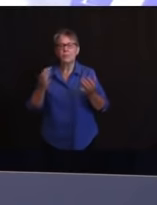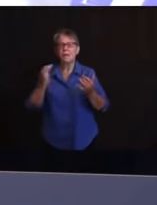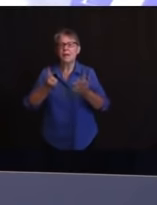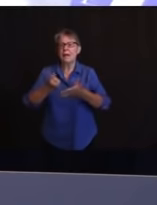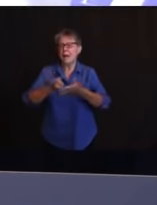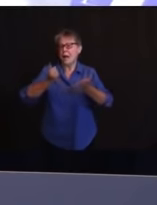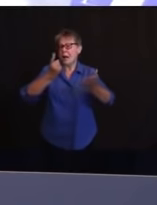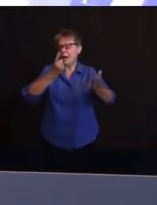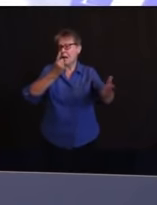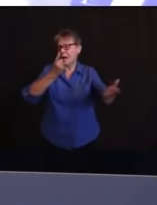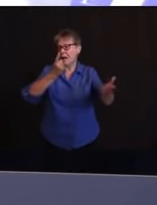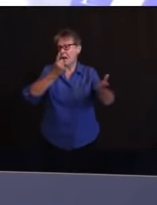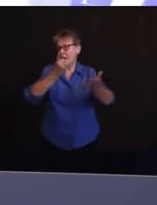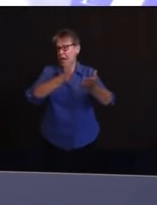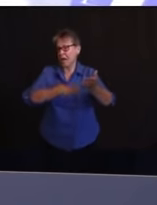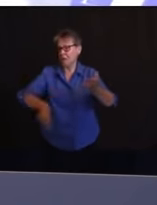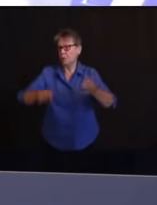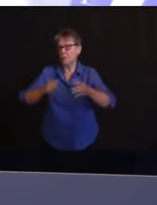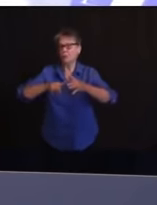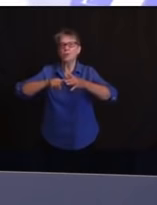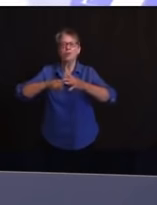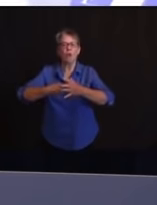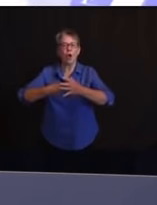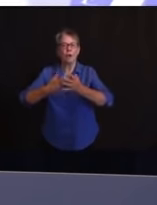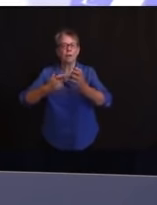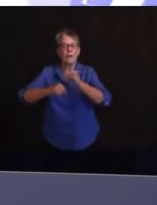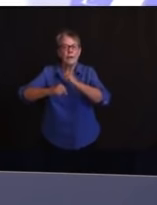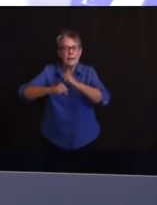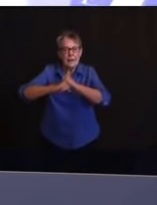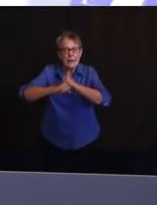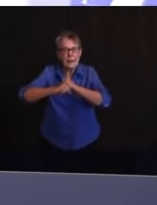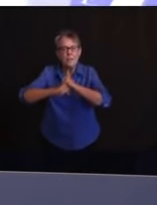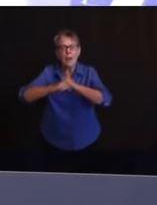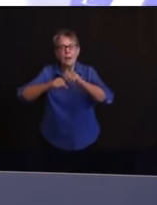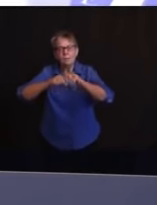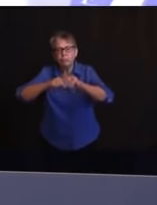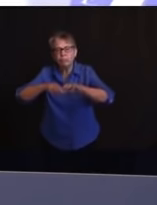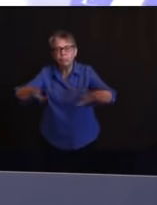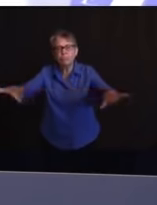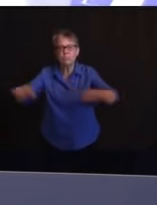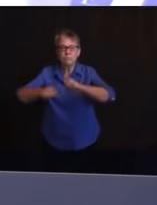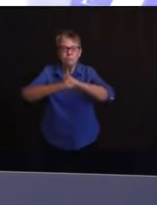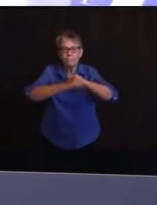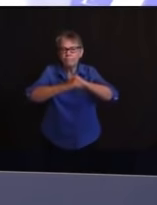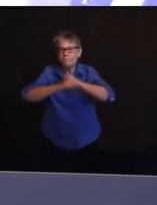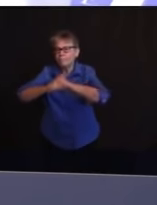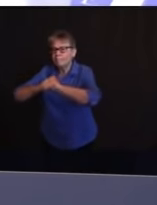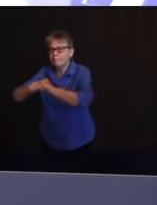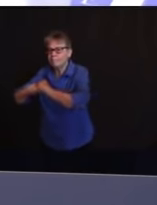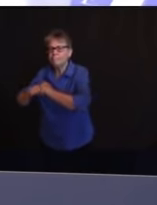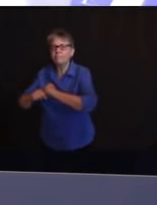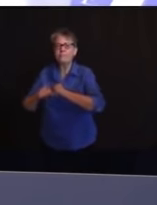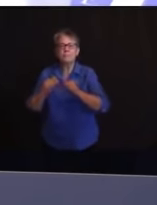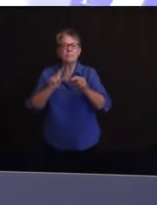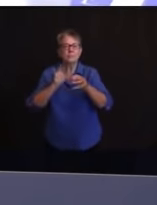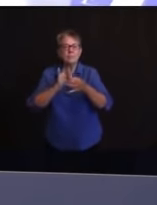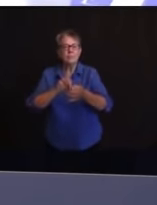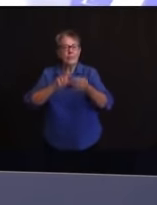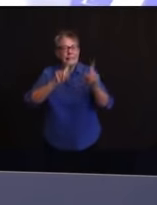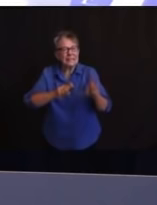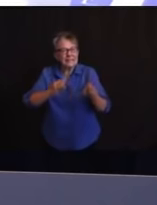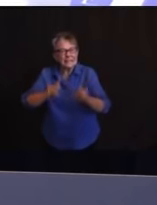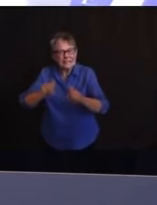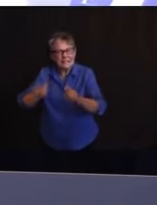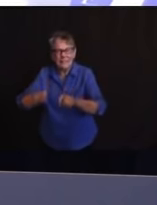be targeting vulnerable populations that the governor mentioned because of their risk level. Additionally, we will focus